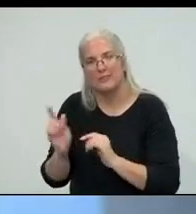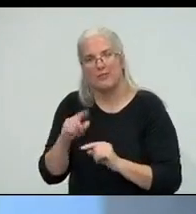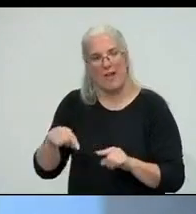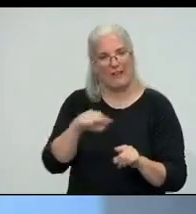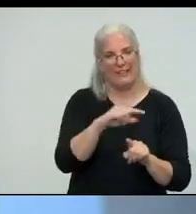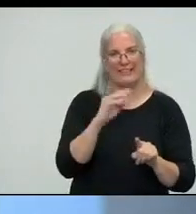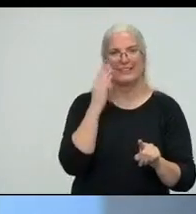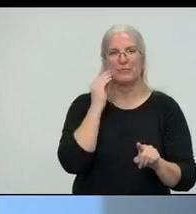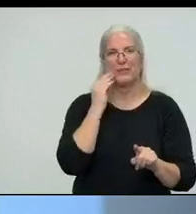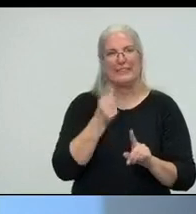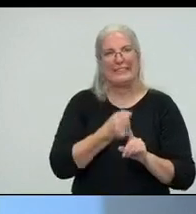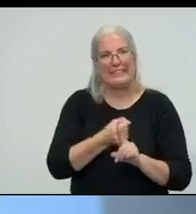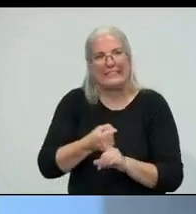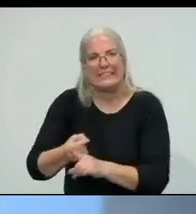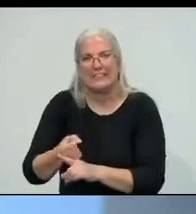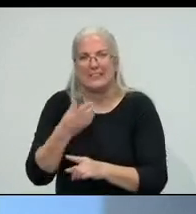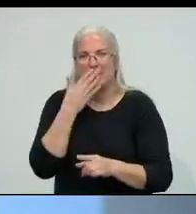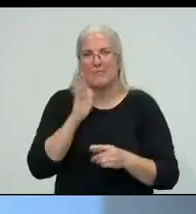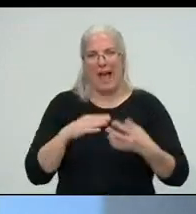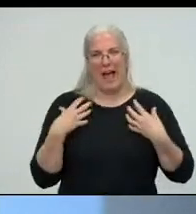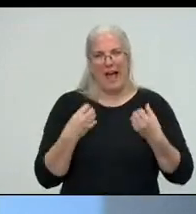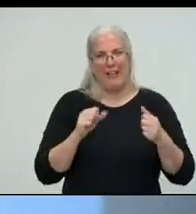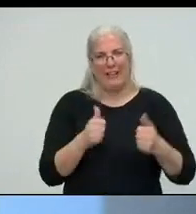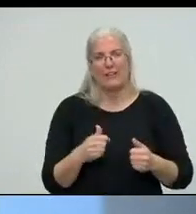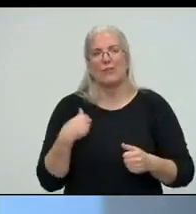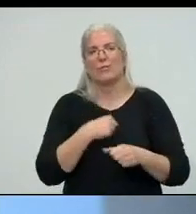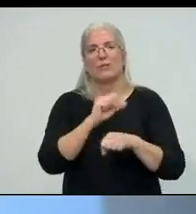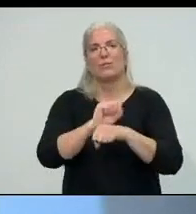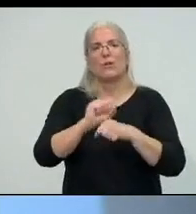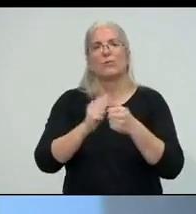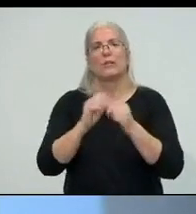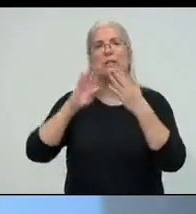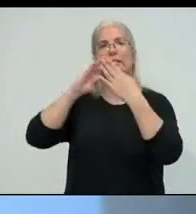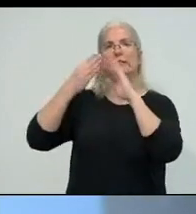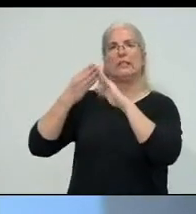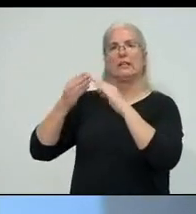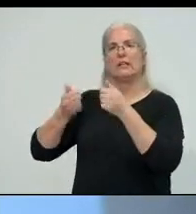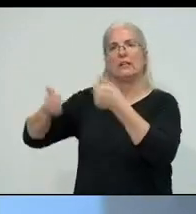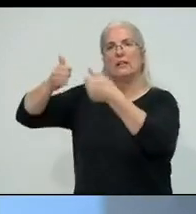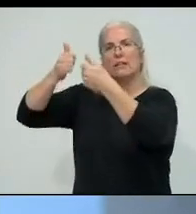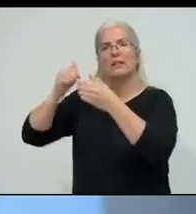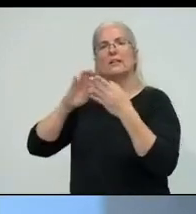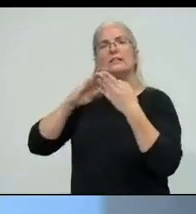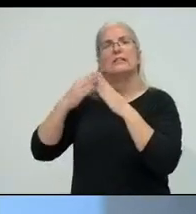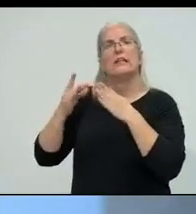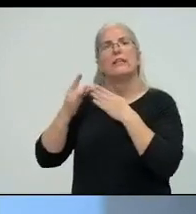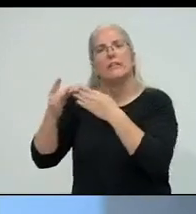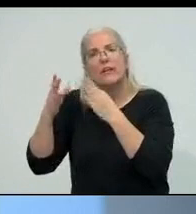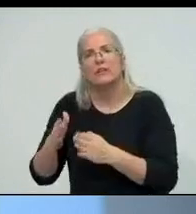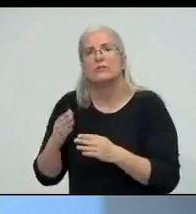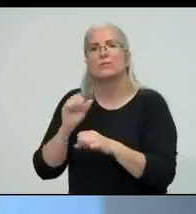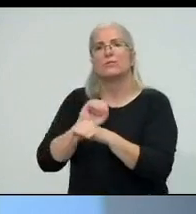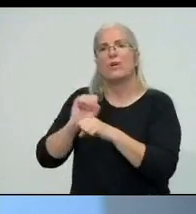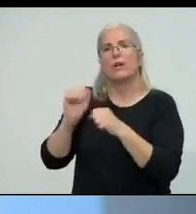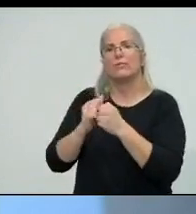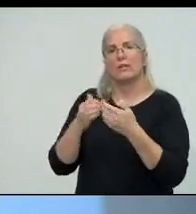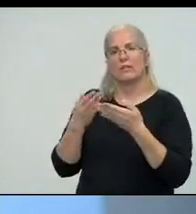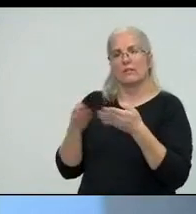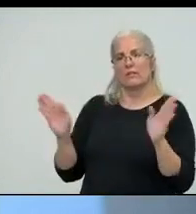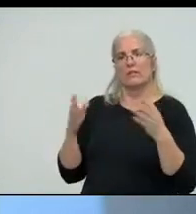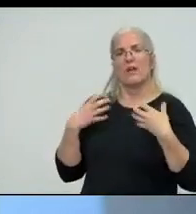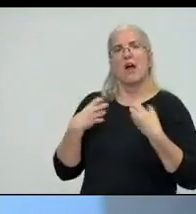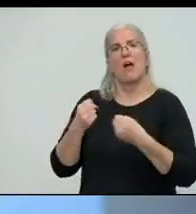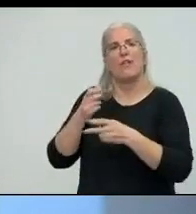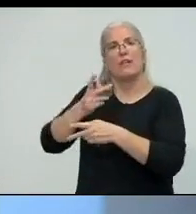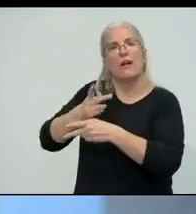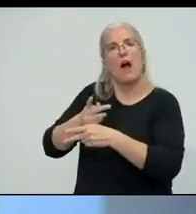and working with our city officials, working with community leaders, working with our healthcare partners and residents to